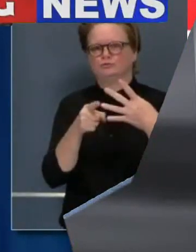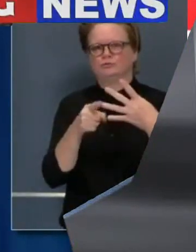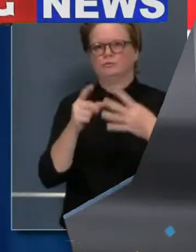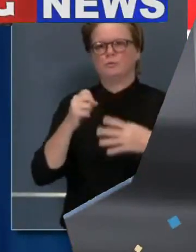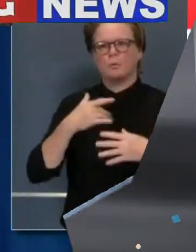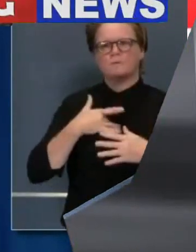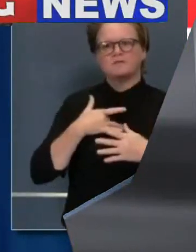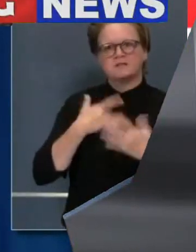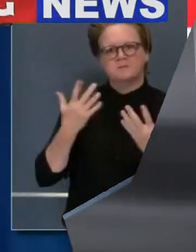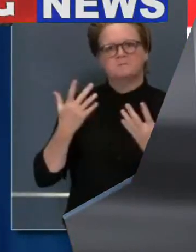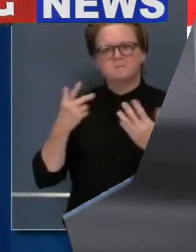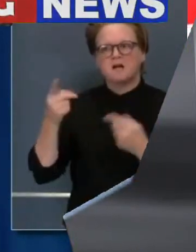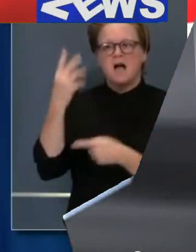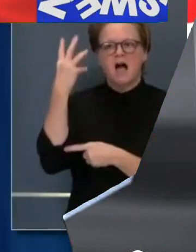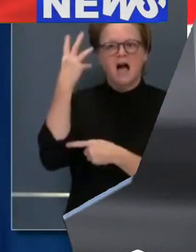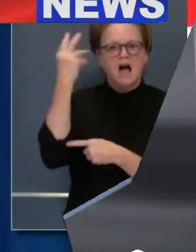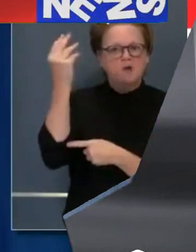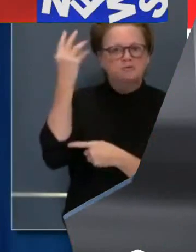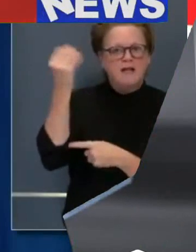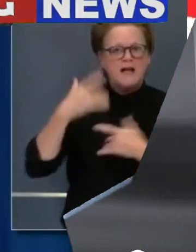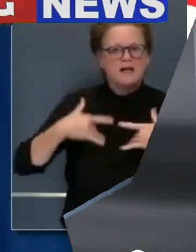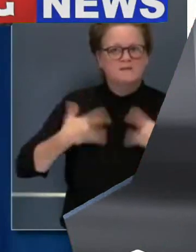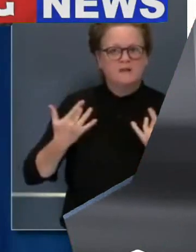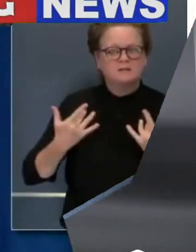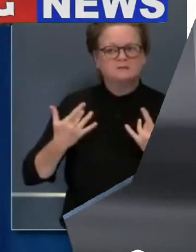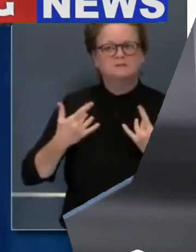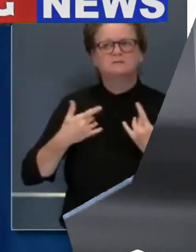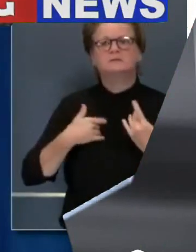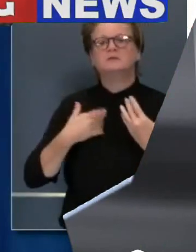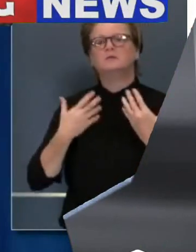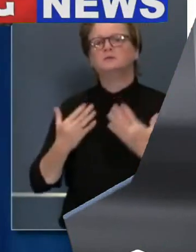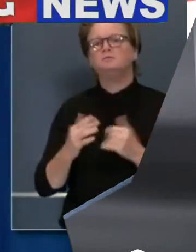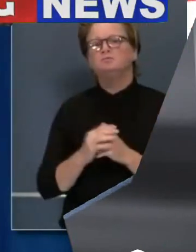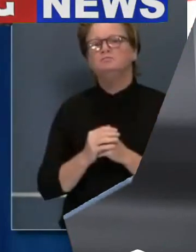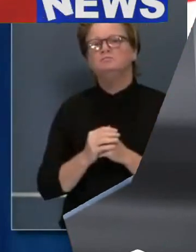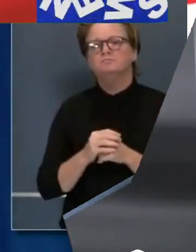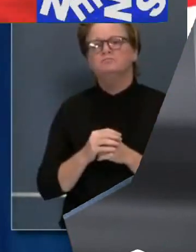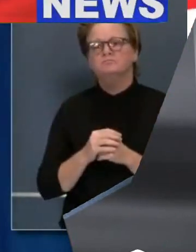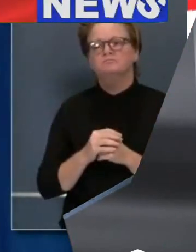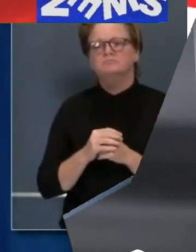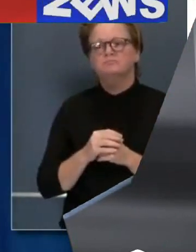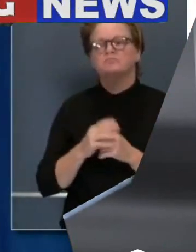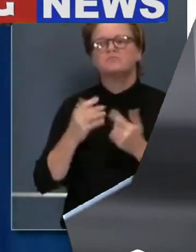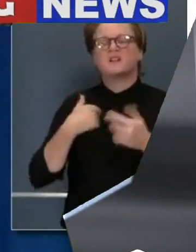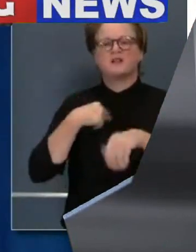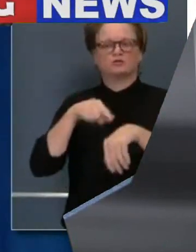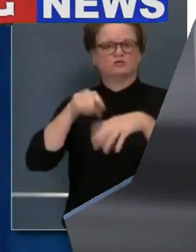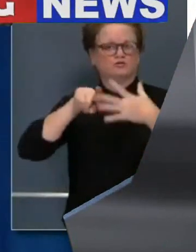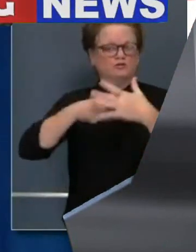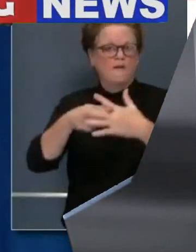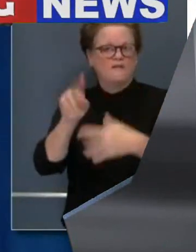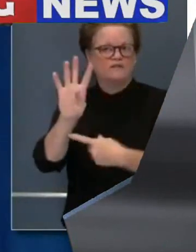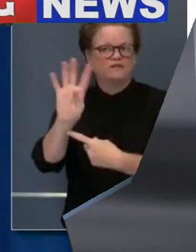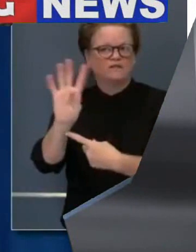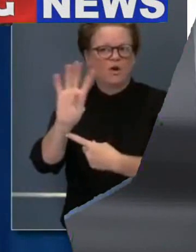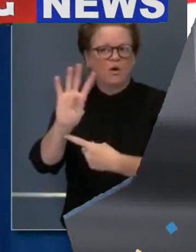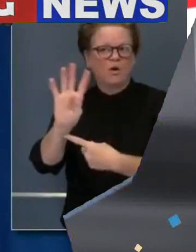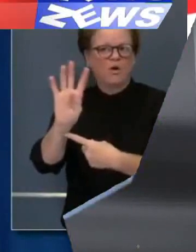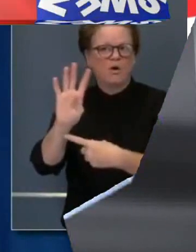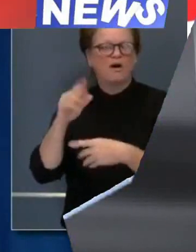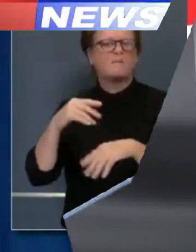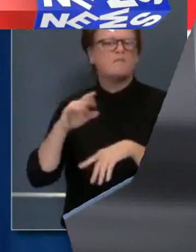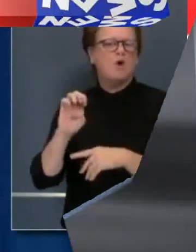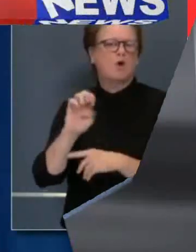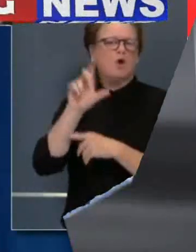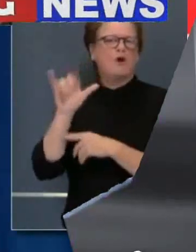outdoor restaurant, and we started the program started at 4 o'clock. It was one of those early reservations. I got